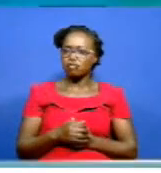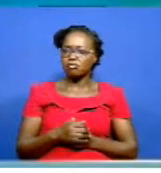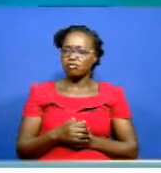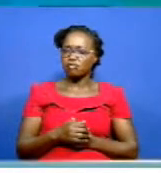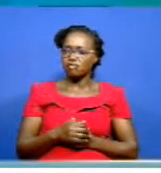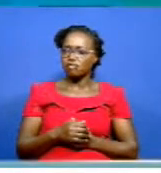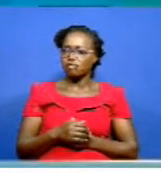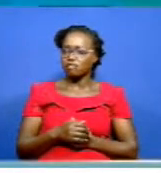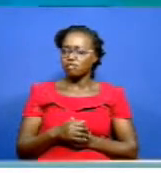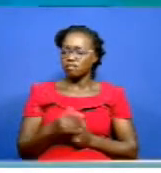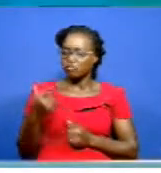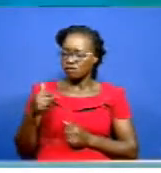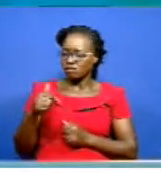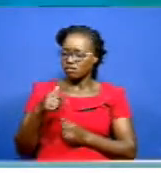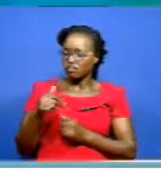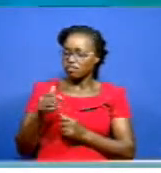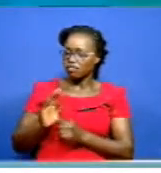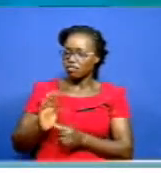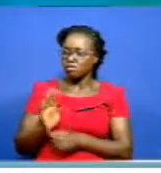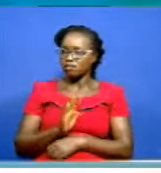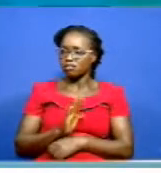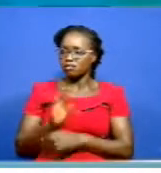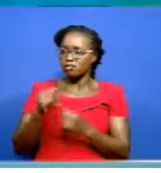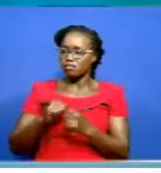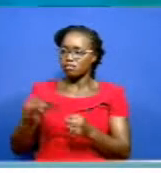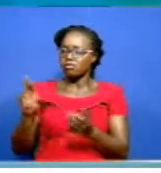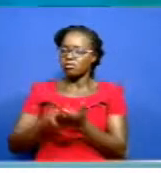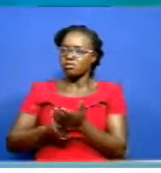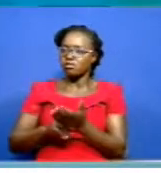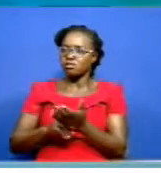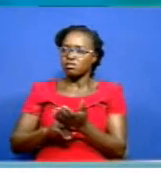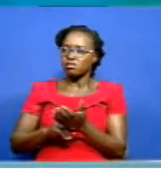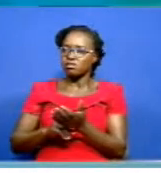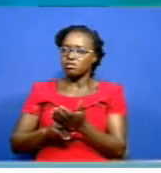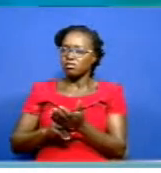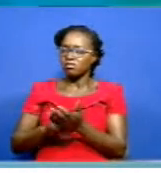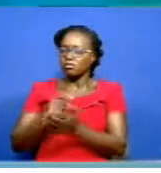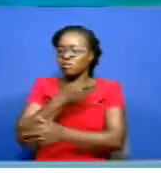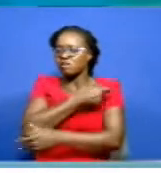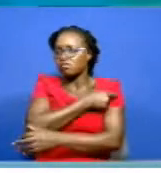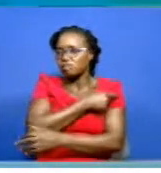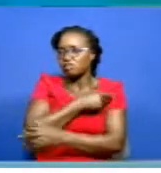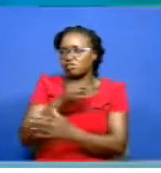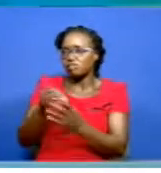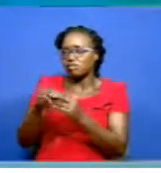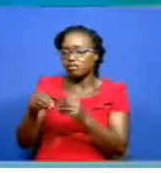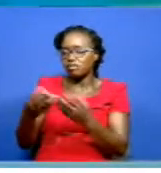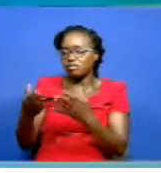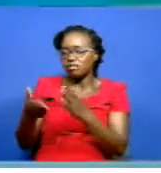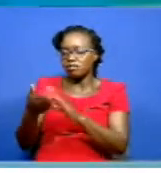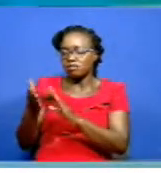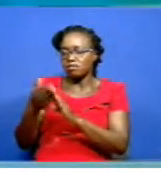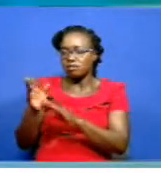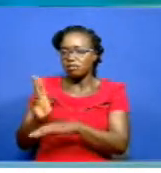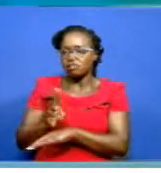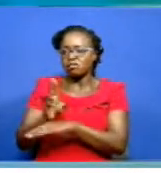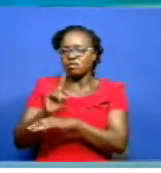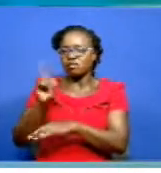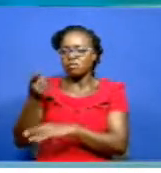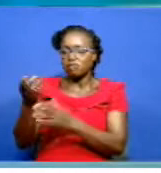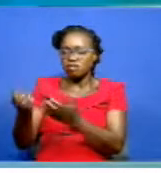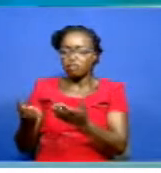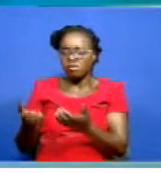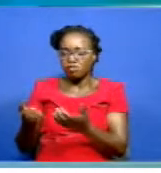Pharmacy and Poisons Board to be able to register a vaccine or grant emergency use authorization, it first needs to